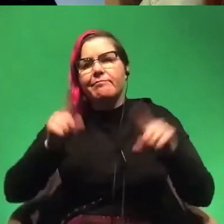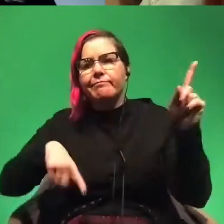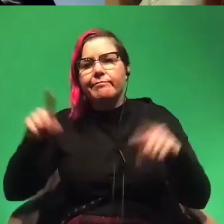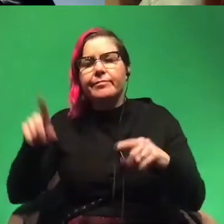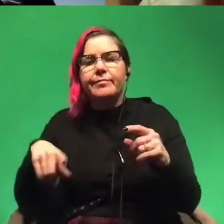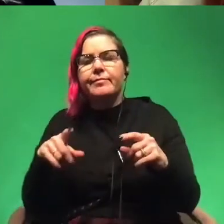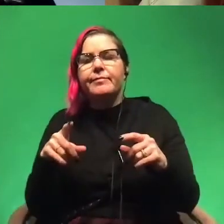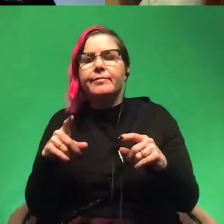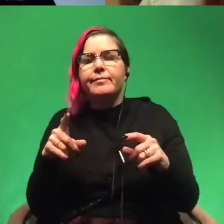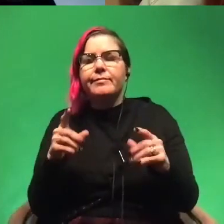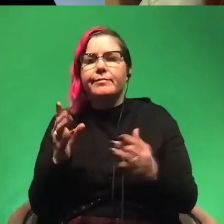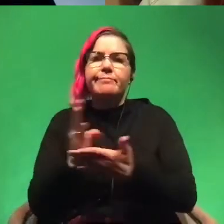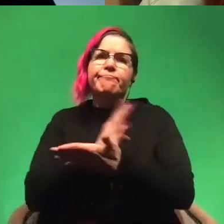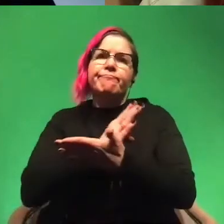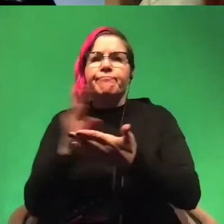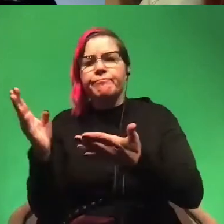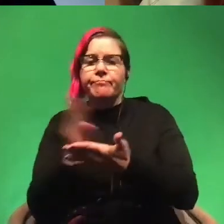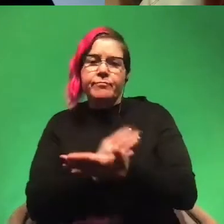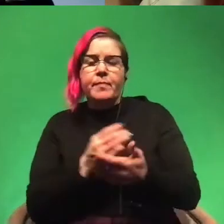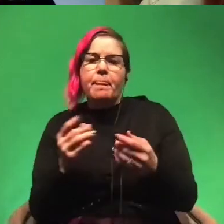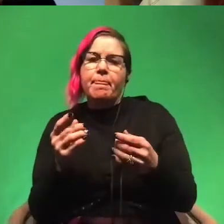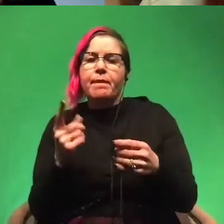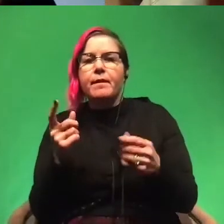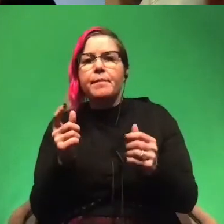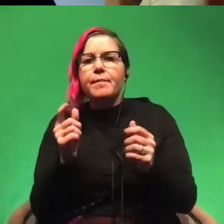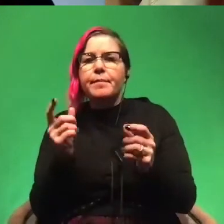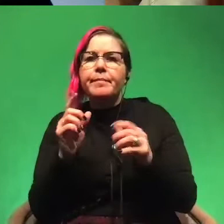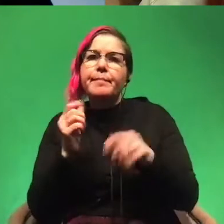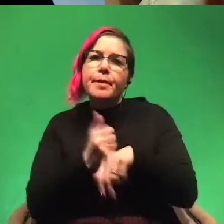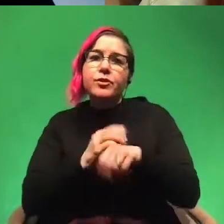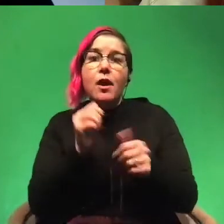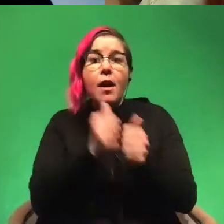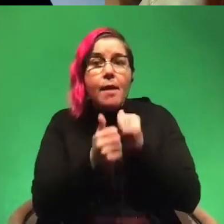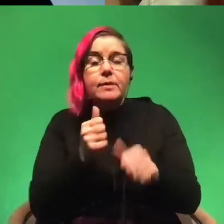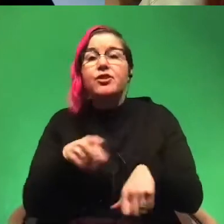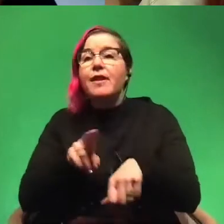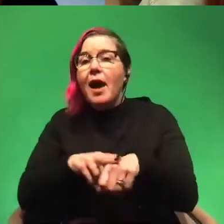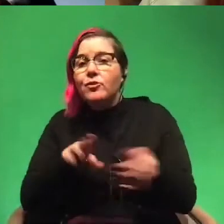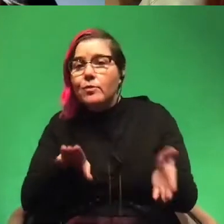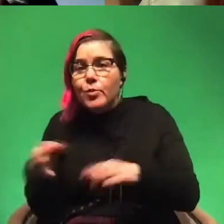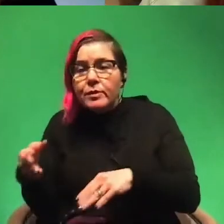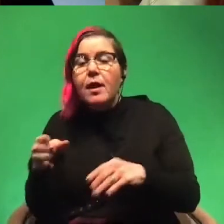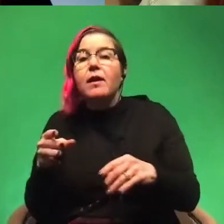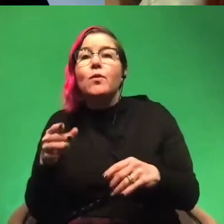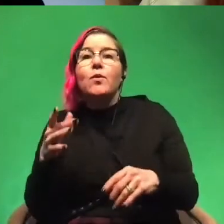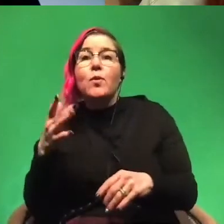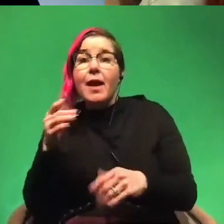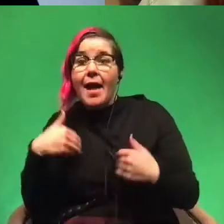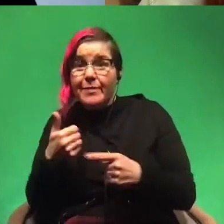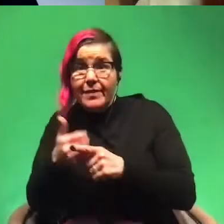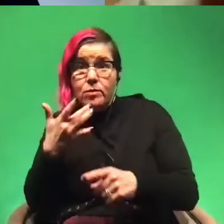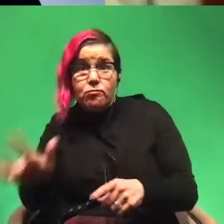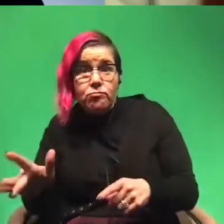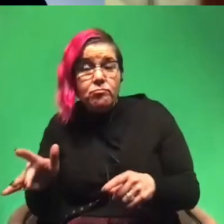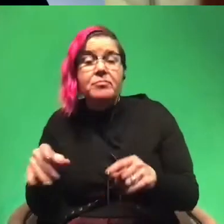either side of that average, and that's due to like competition, natural mortality, an animal being really lucky and being able to live his